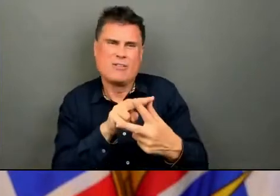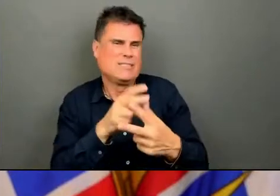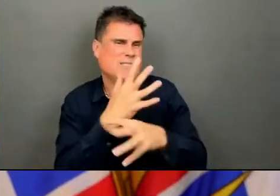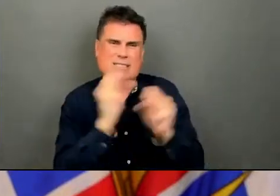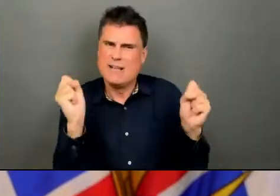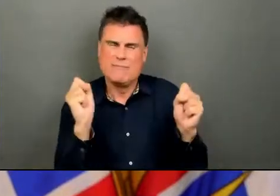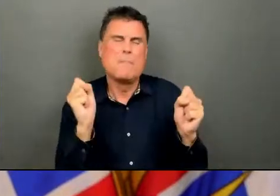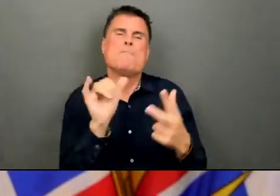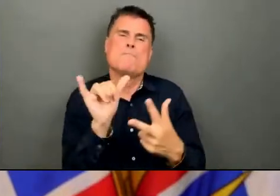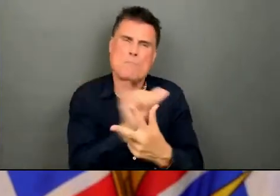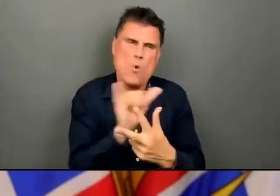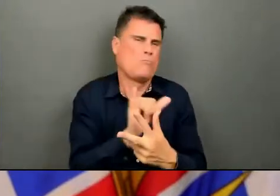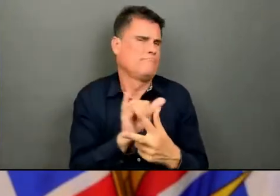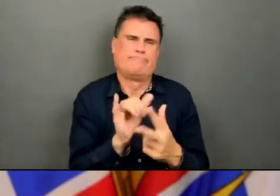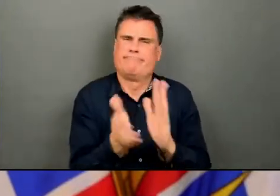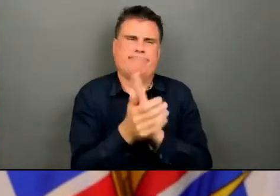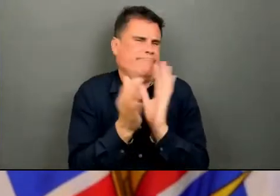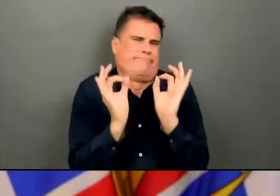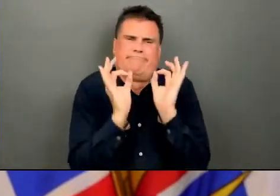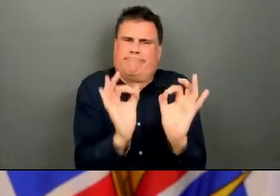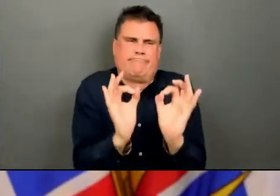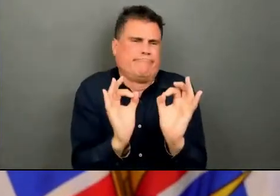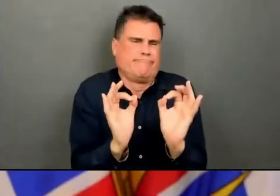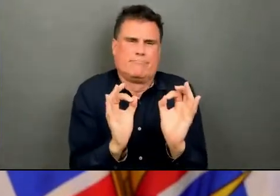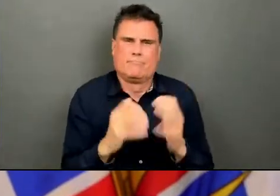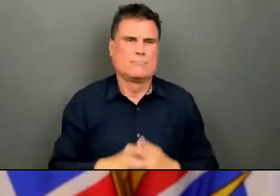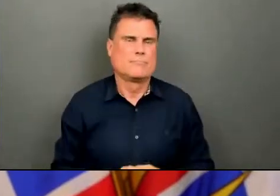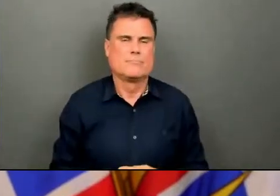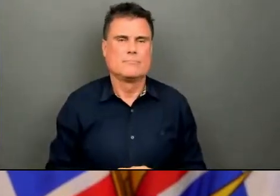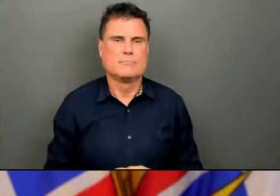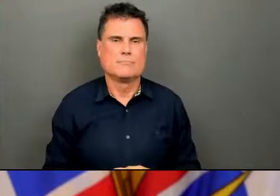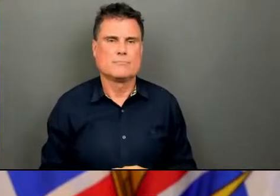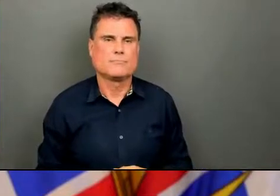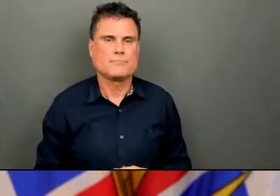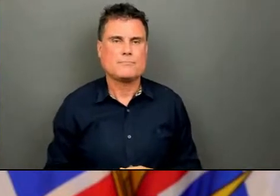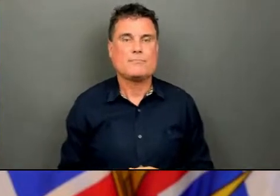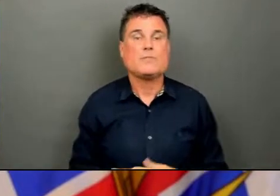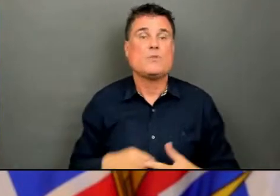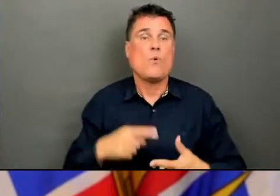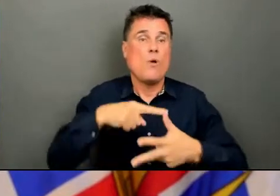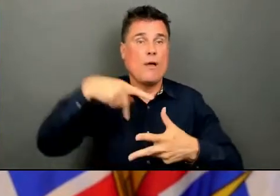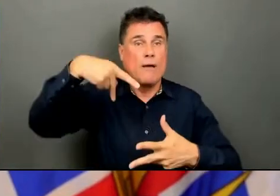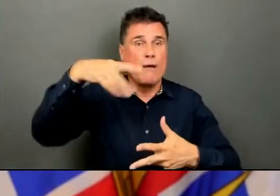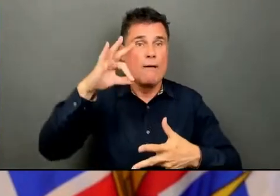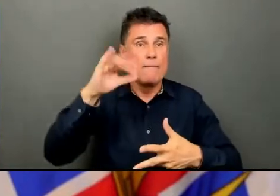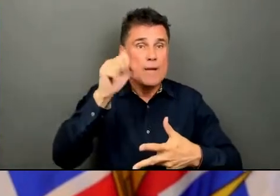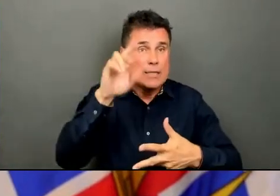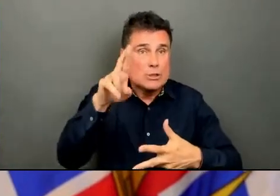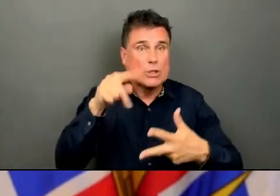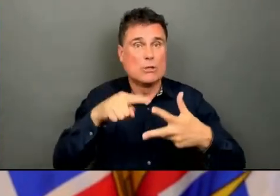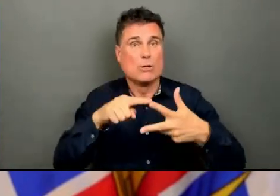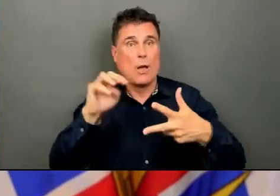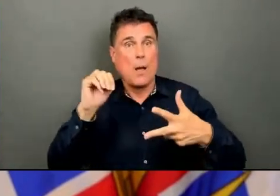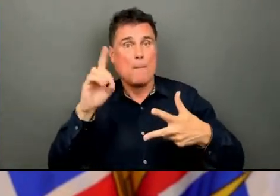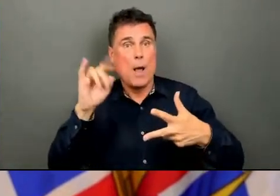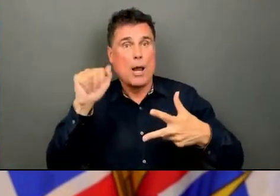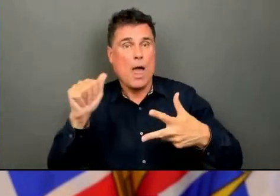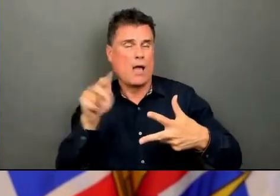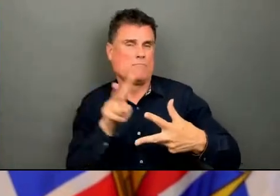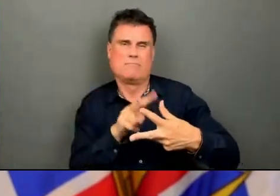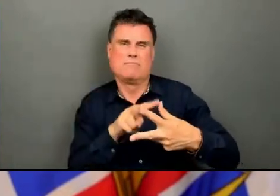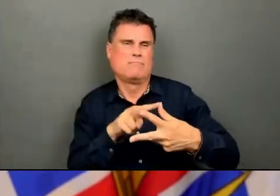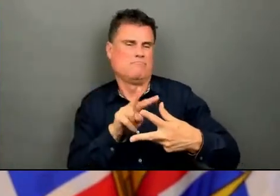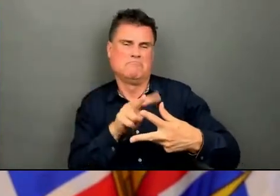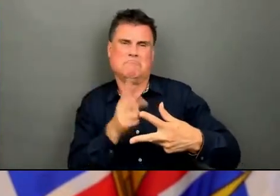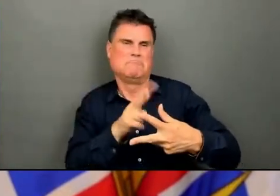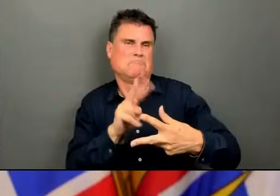receive one of the other mRNA vaccines, so Pfizer and Moderna. I will also say that the call